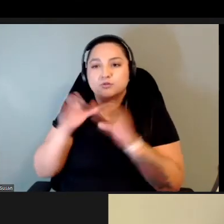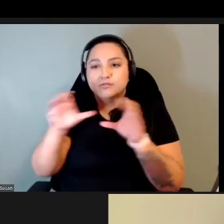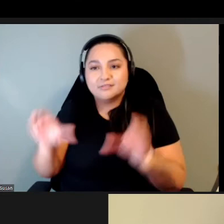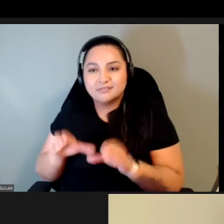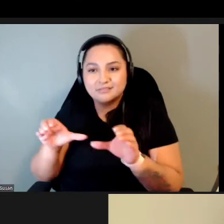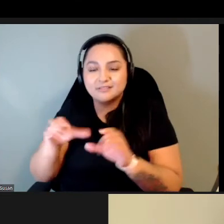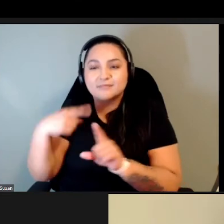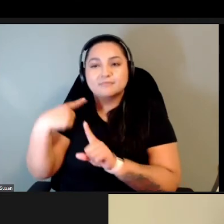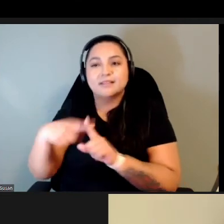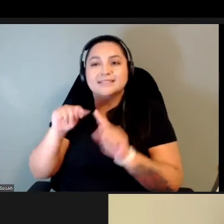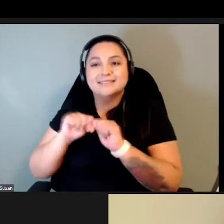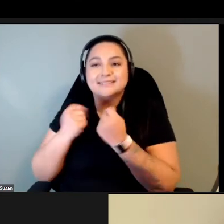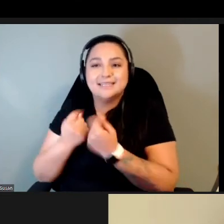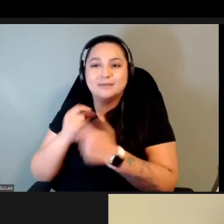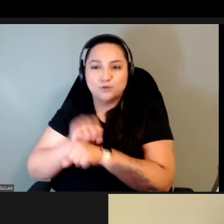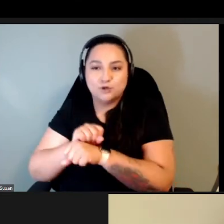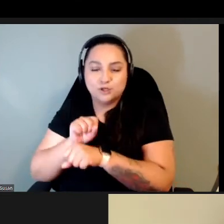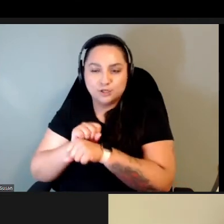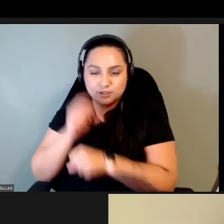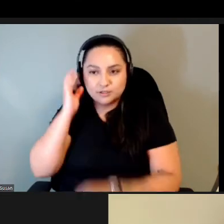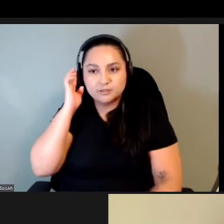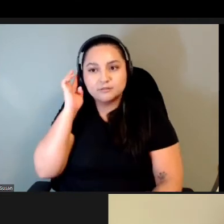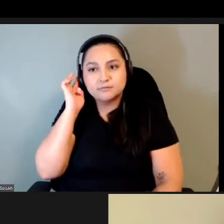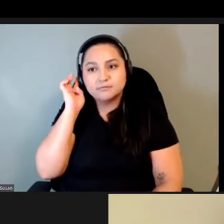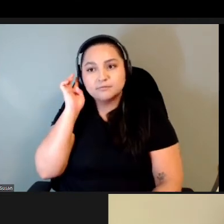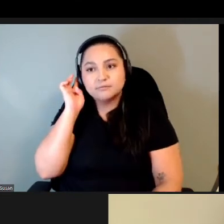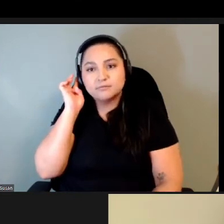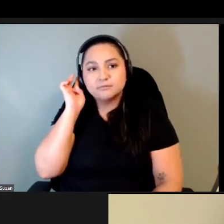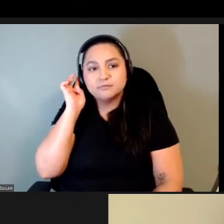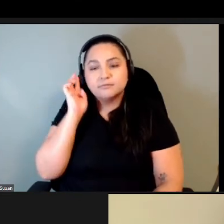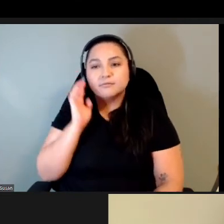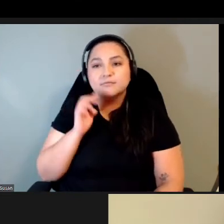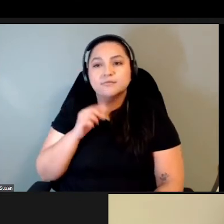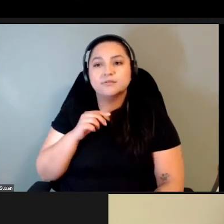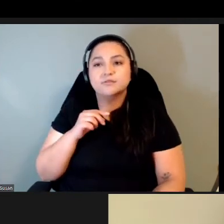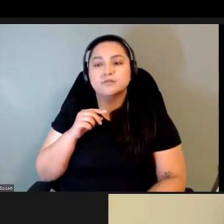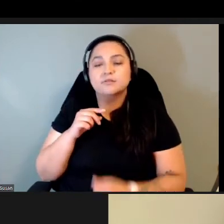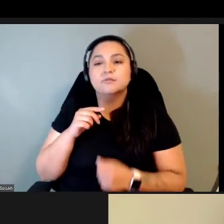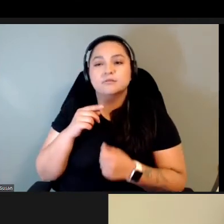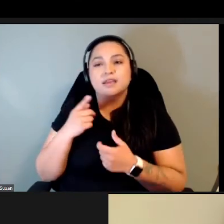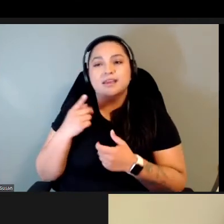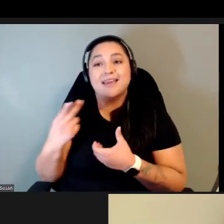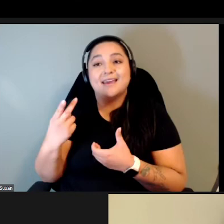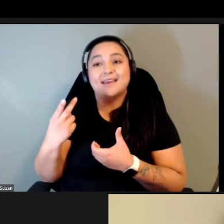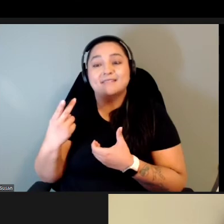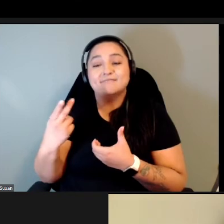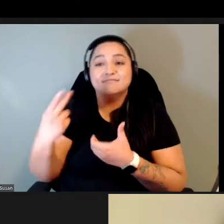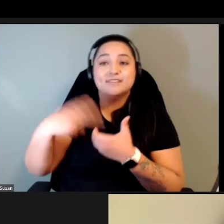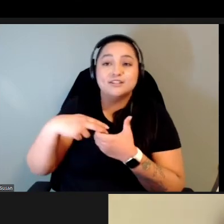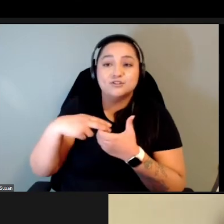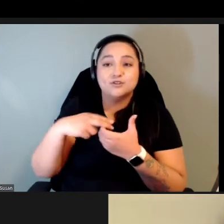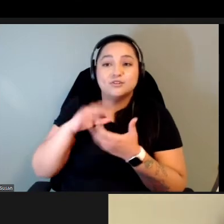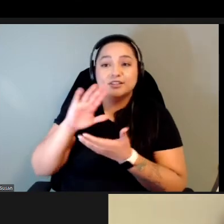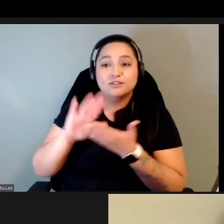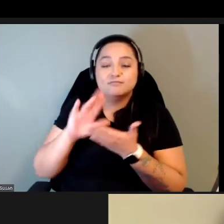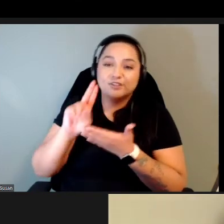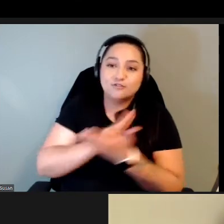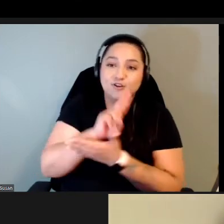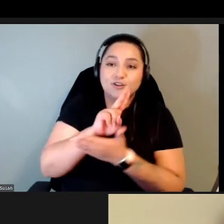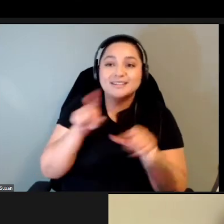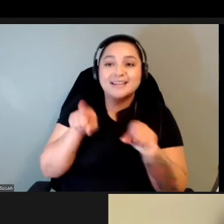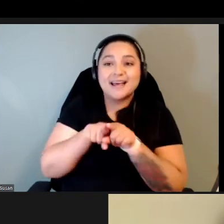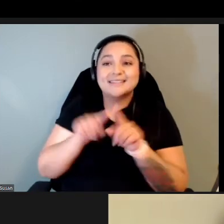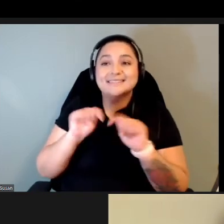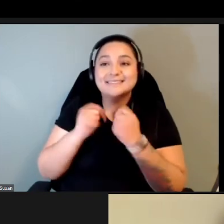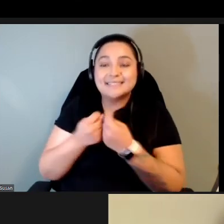that since the very beginning, they enter on the university as a team and they need to work together with all the